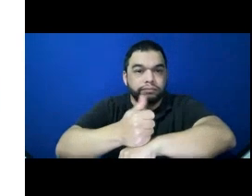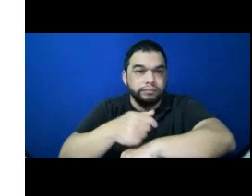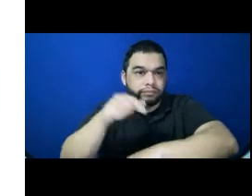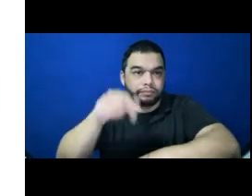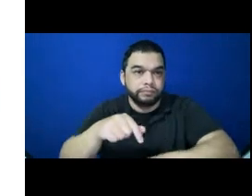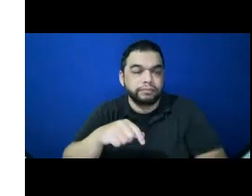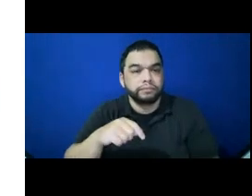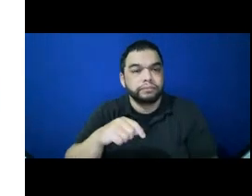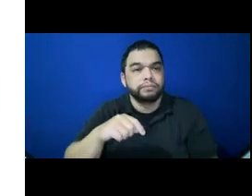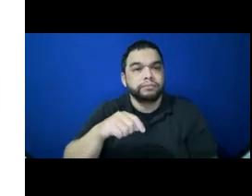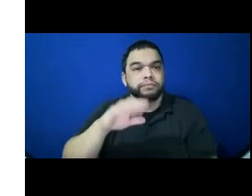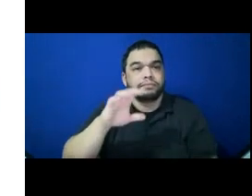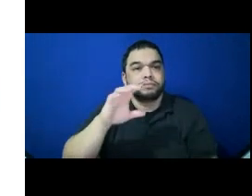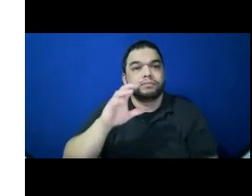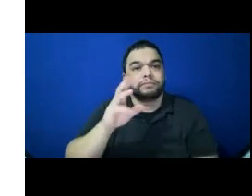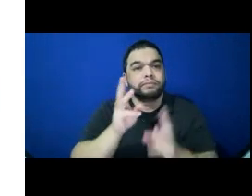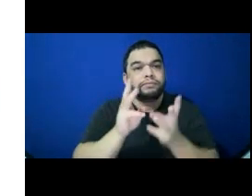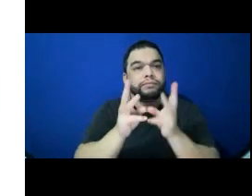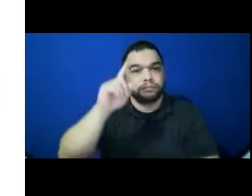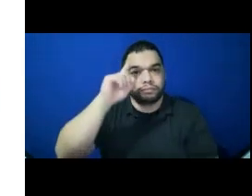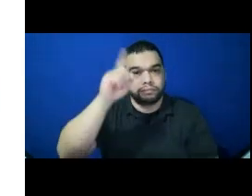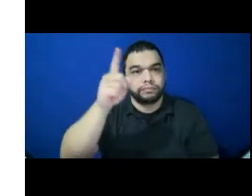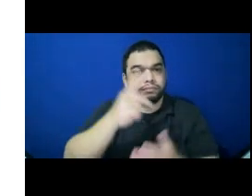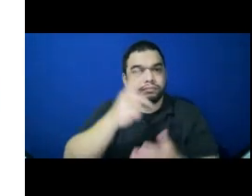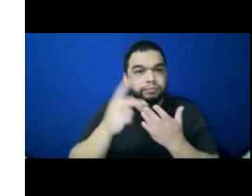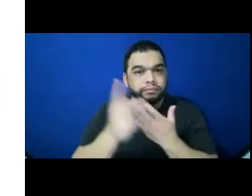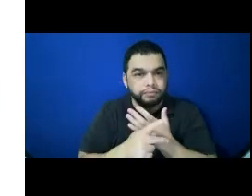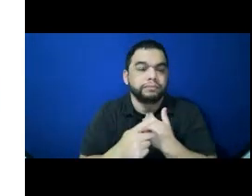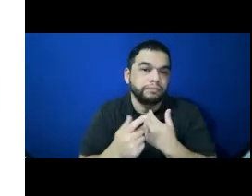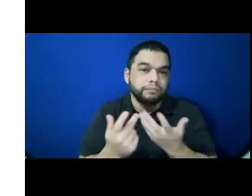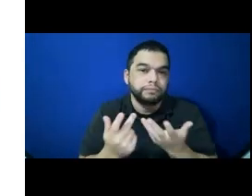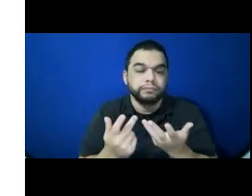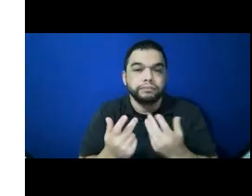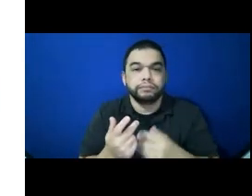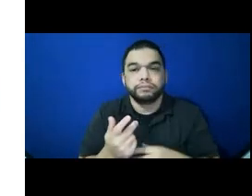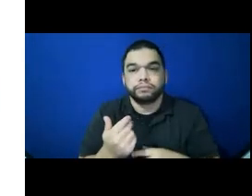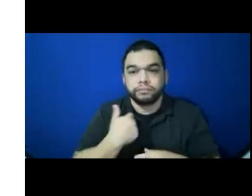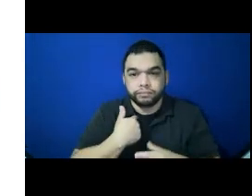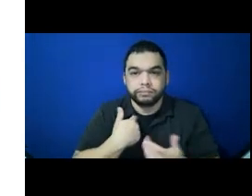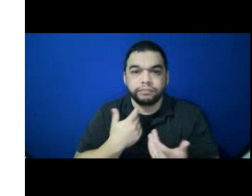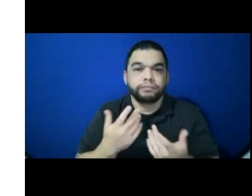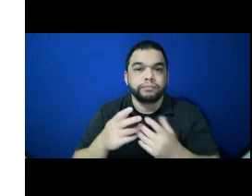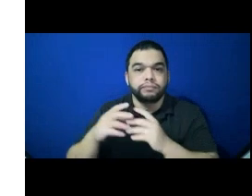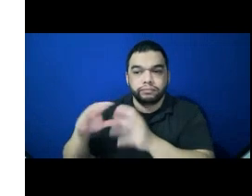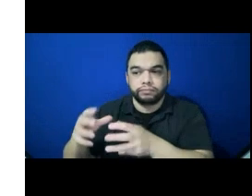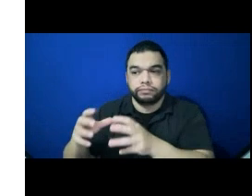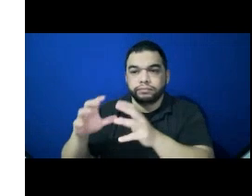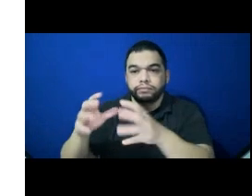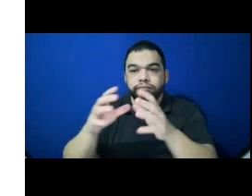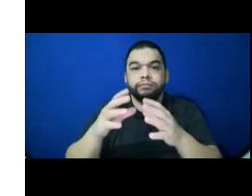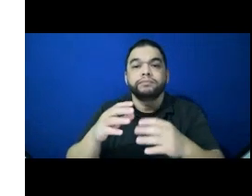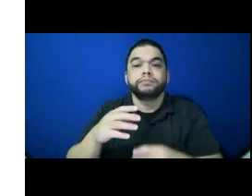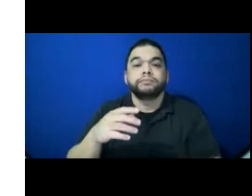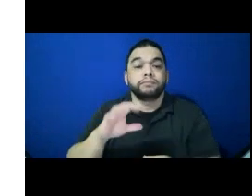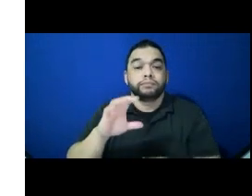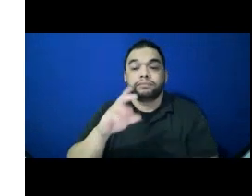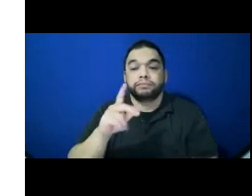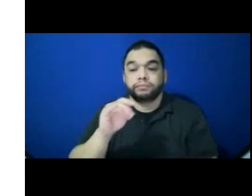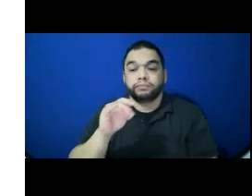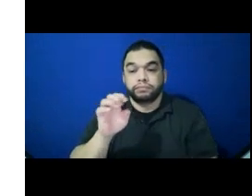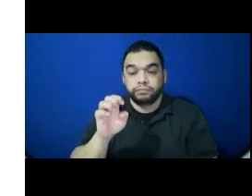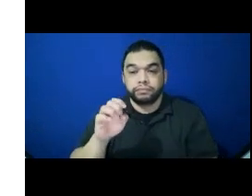the Forest Service, the International Institute of Tropical Forestry, where our Climate Hub is located, Windrock International,